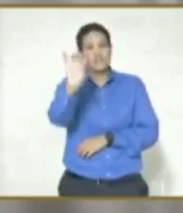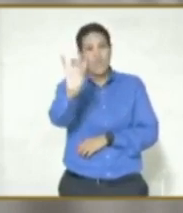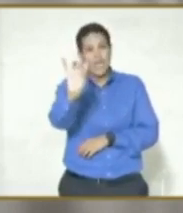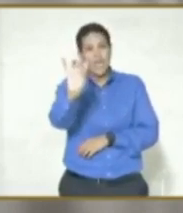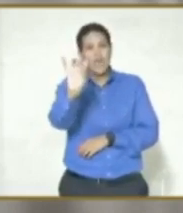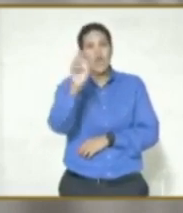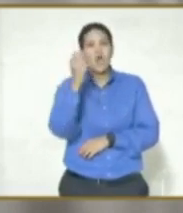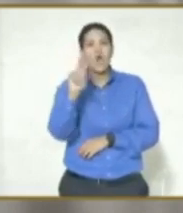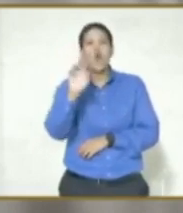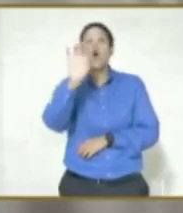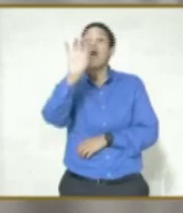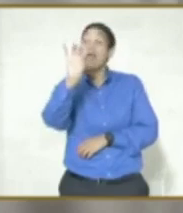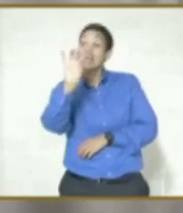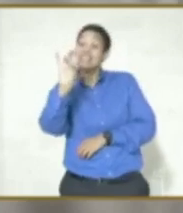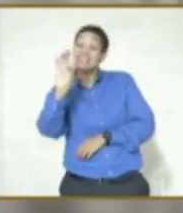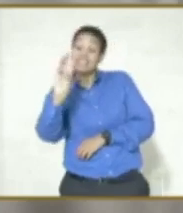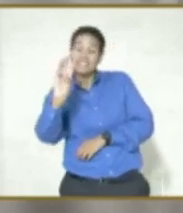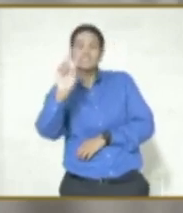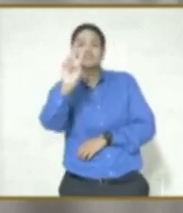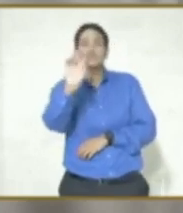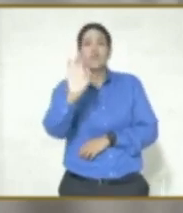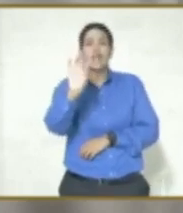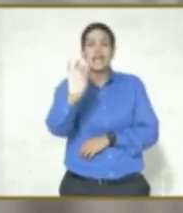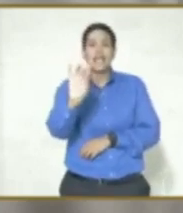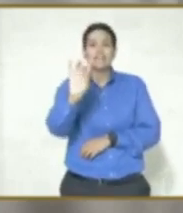876-298-6508 or